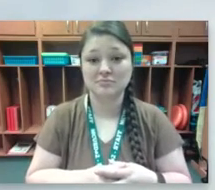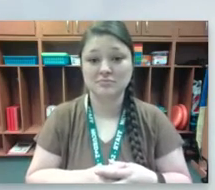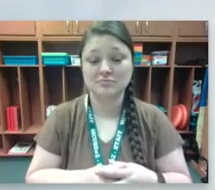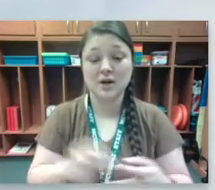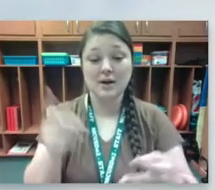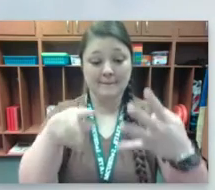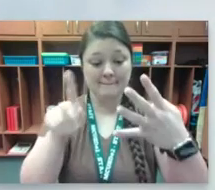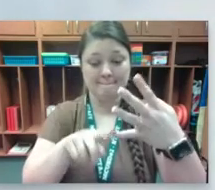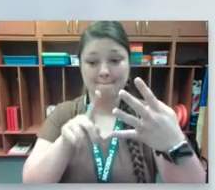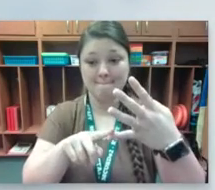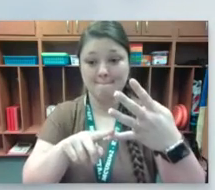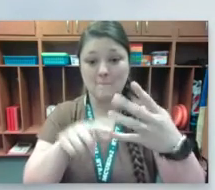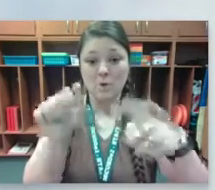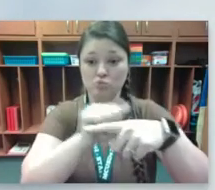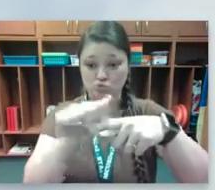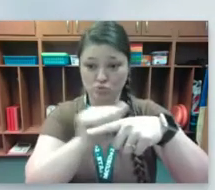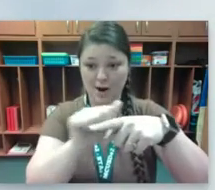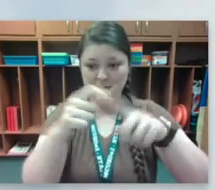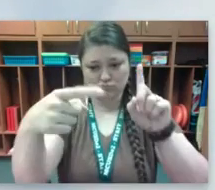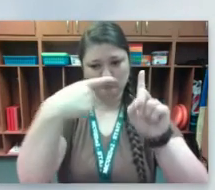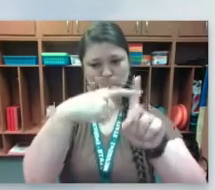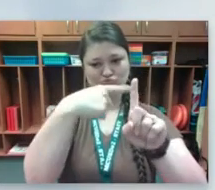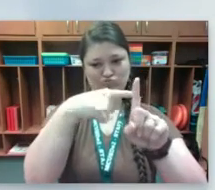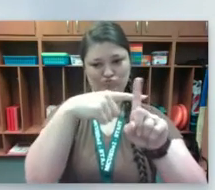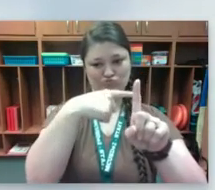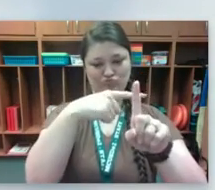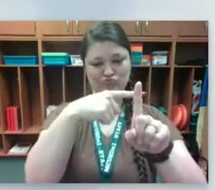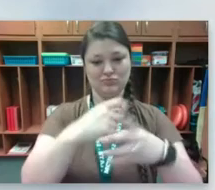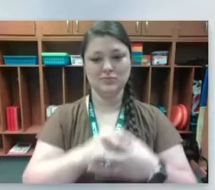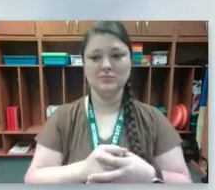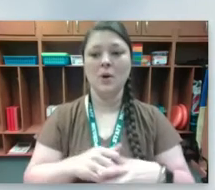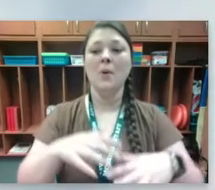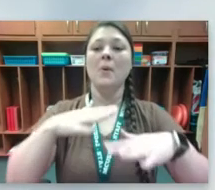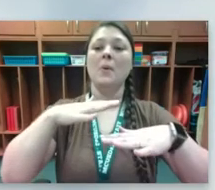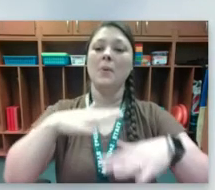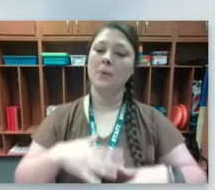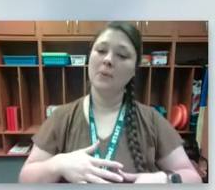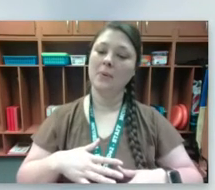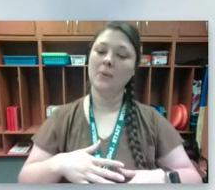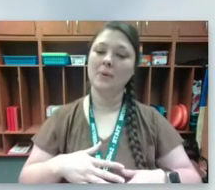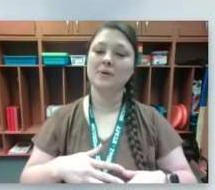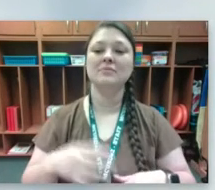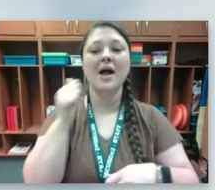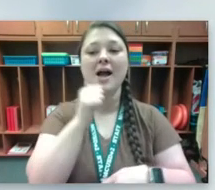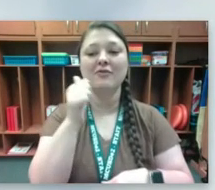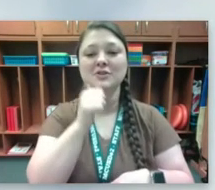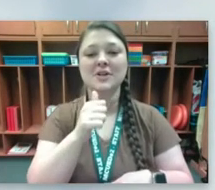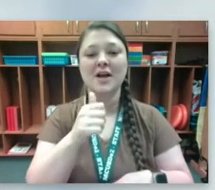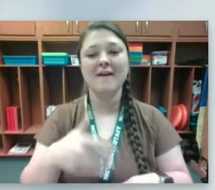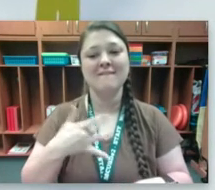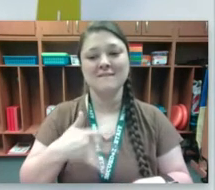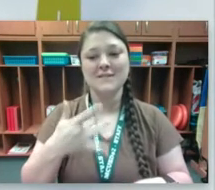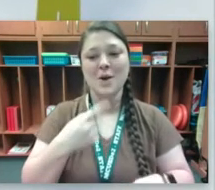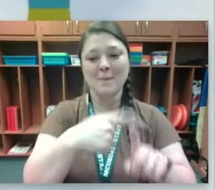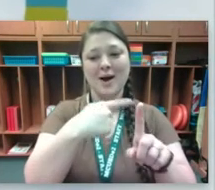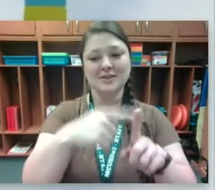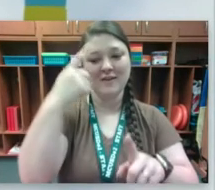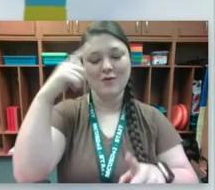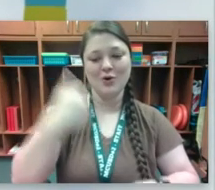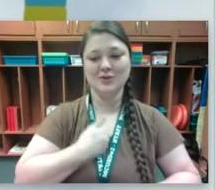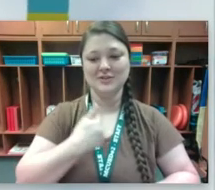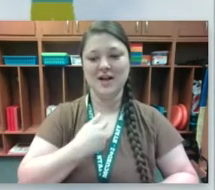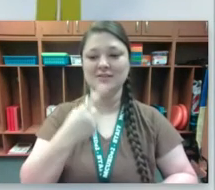Tip number 4, practice positivity. Take a moment every day to say a positive thing about yourself. You'll be amazed at how good it makes you